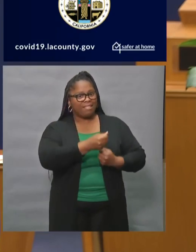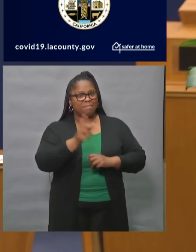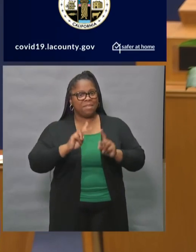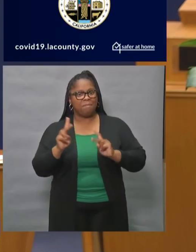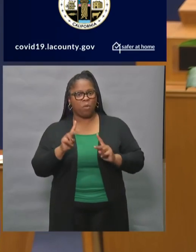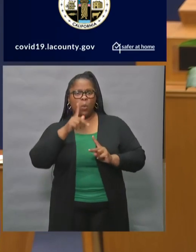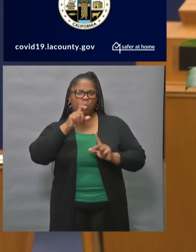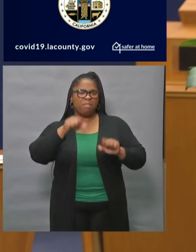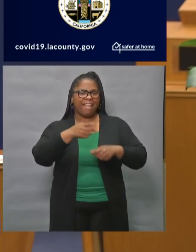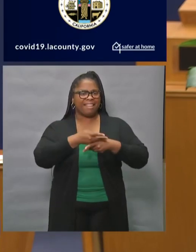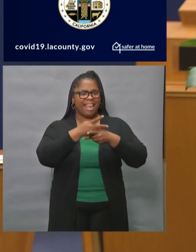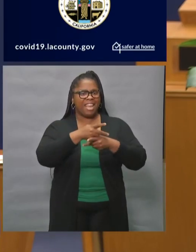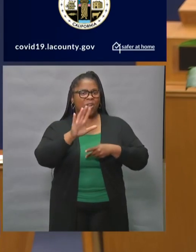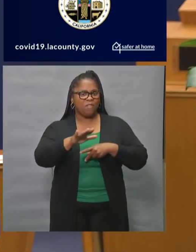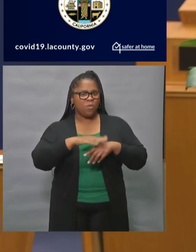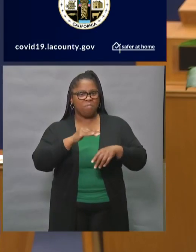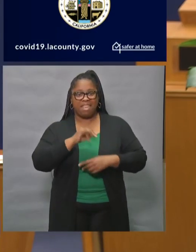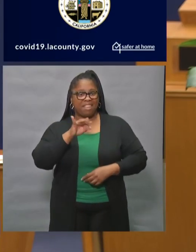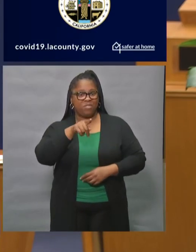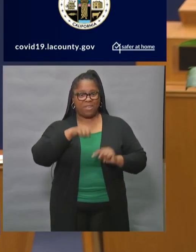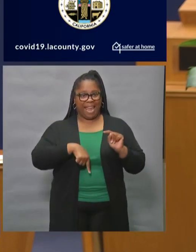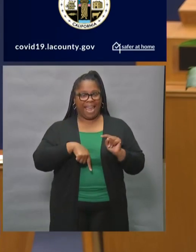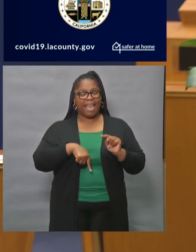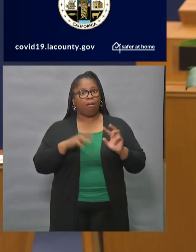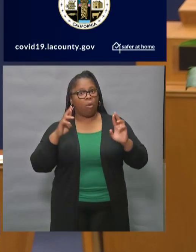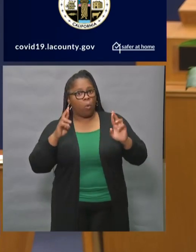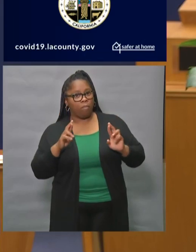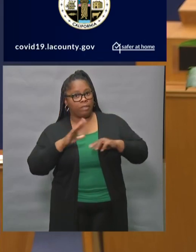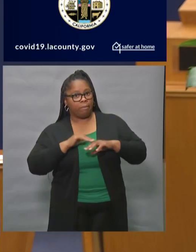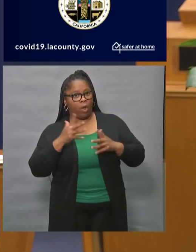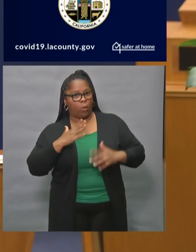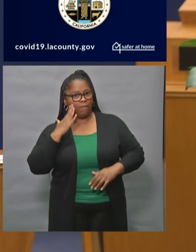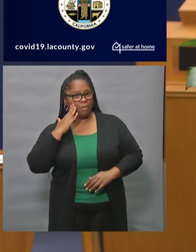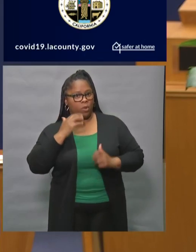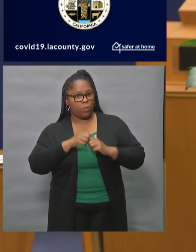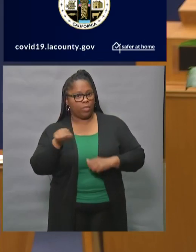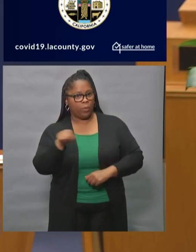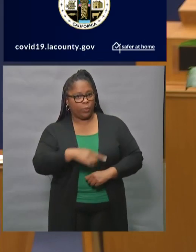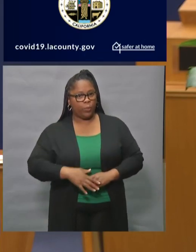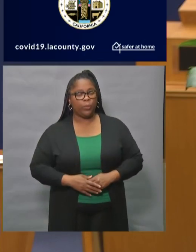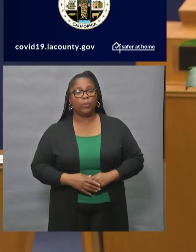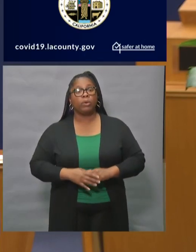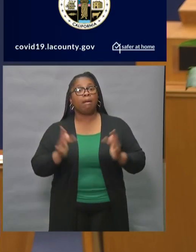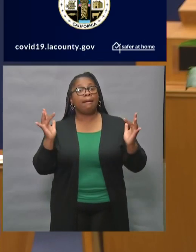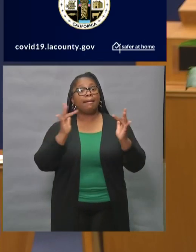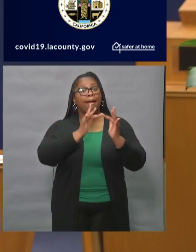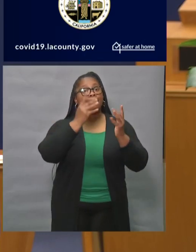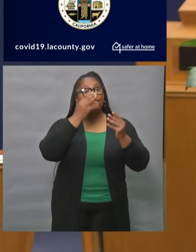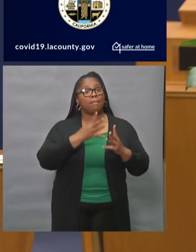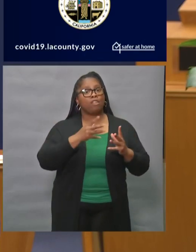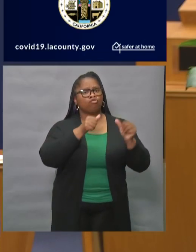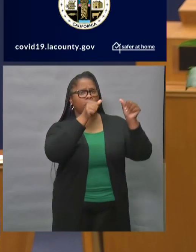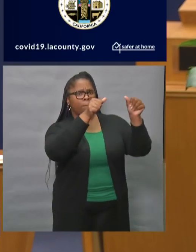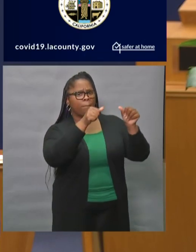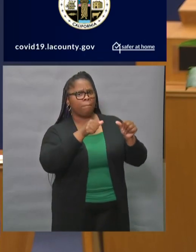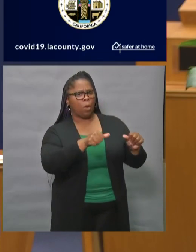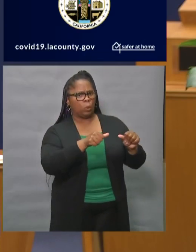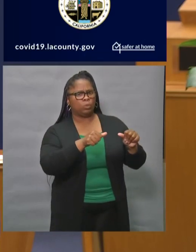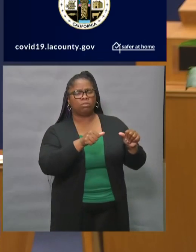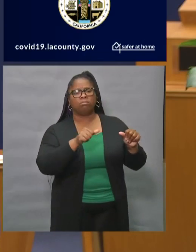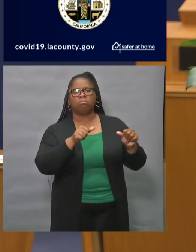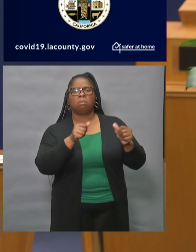ideally someone that your pet is familiar with. Post the contact information for your appointed caretakers in a place where it can